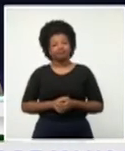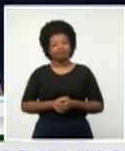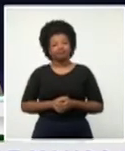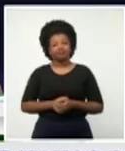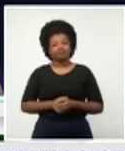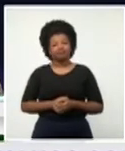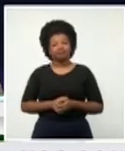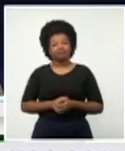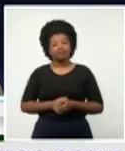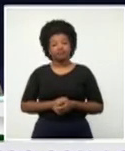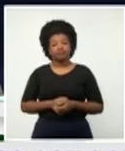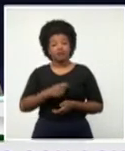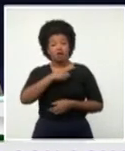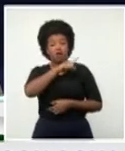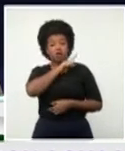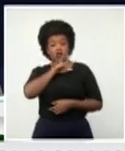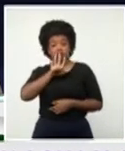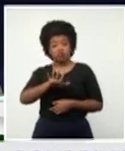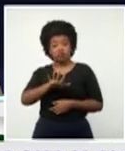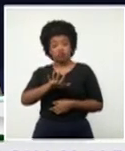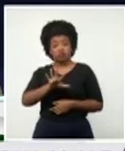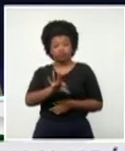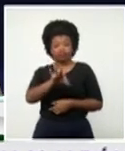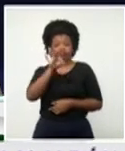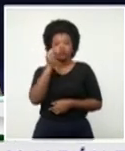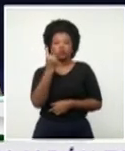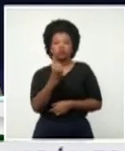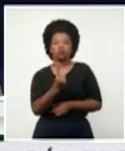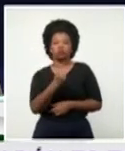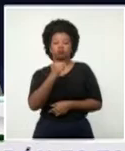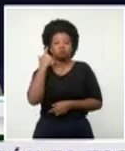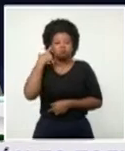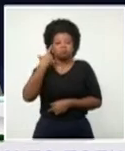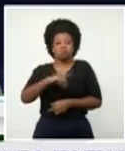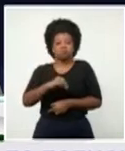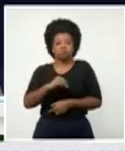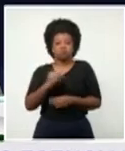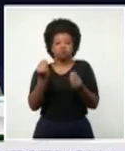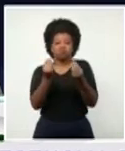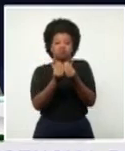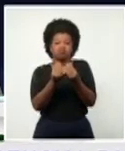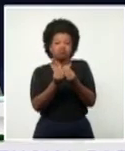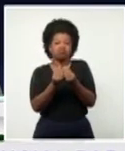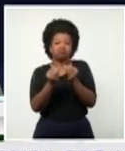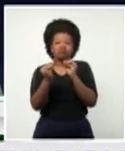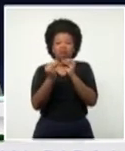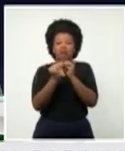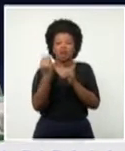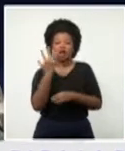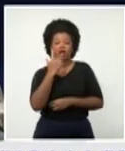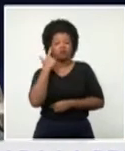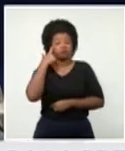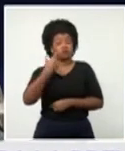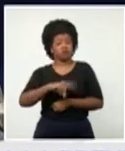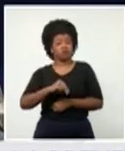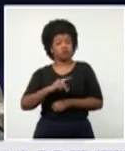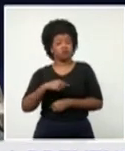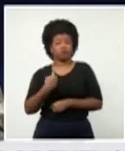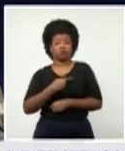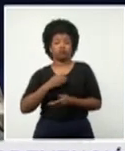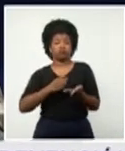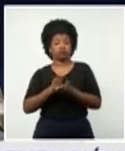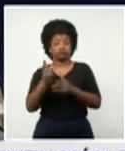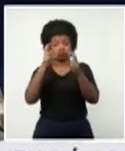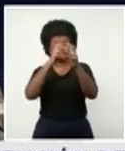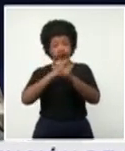been infected with the disease. Yesterday, in one of the cases, the source of infection has not been determined,